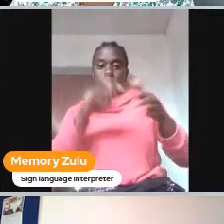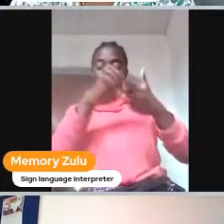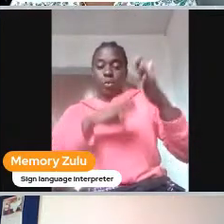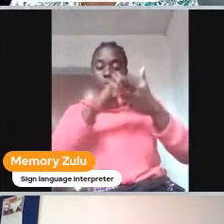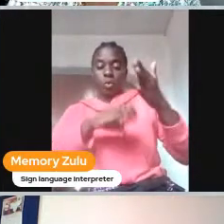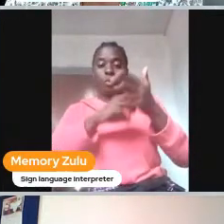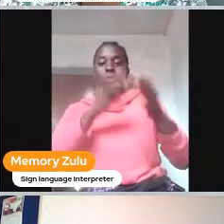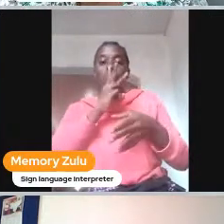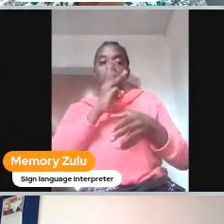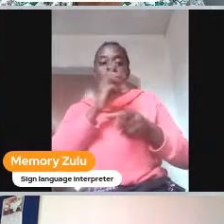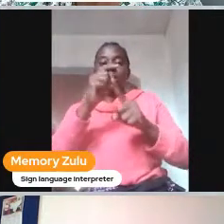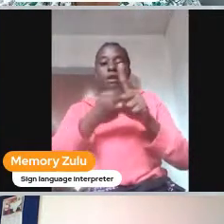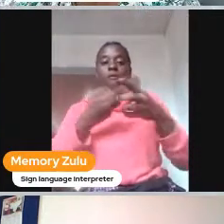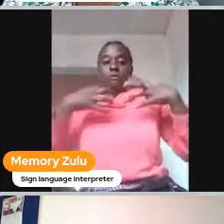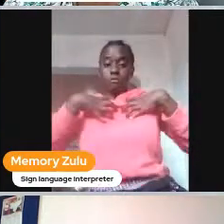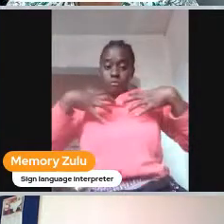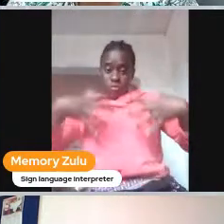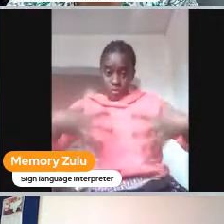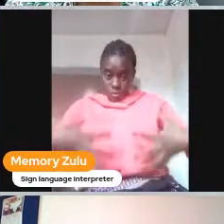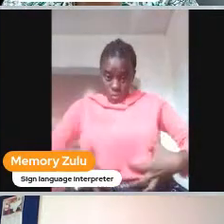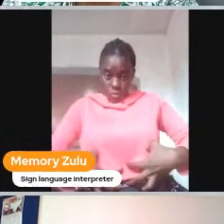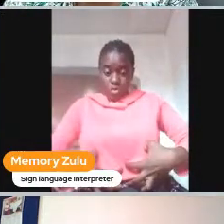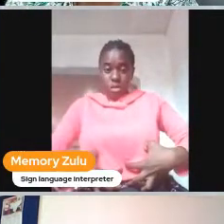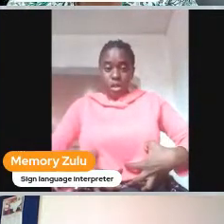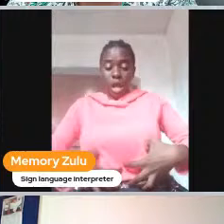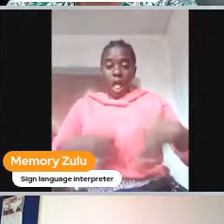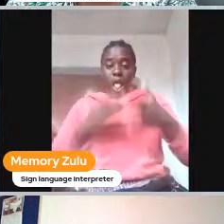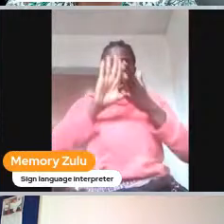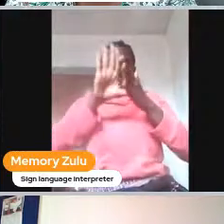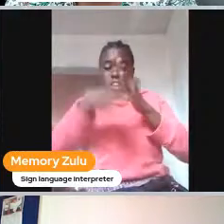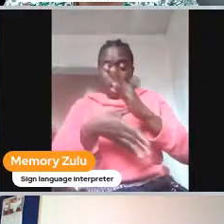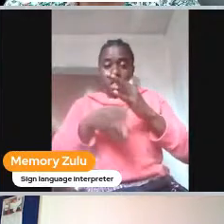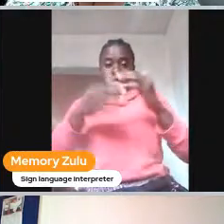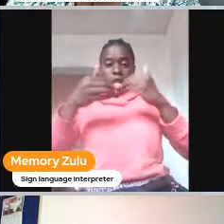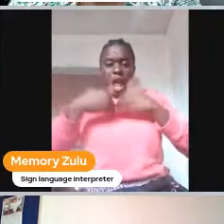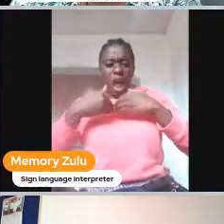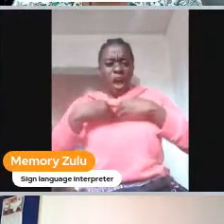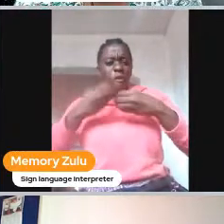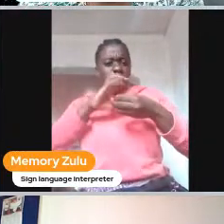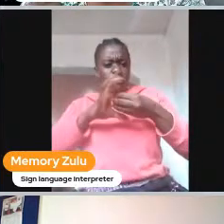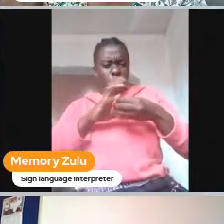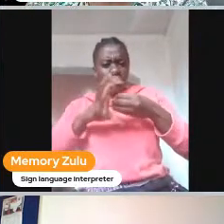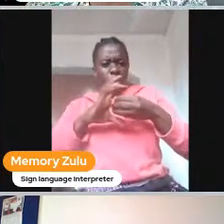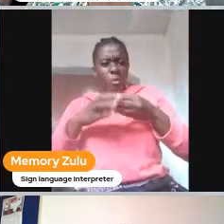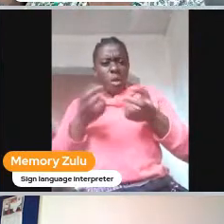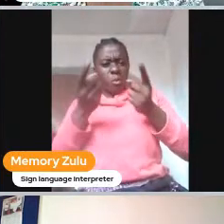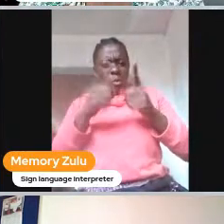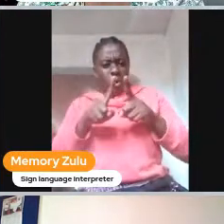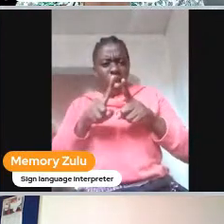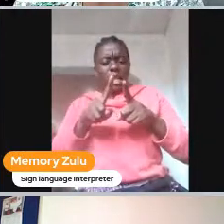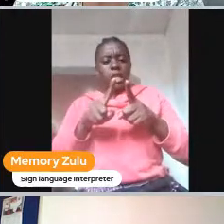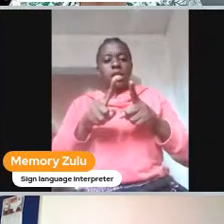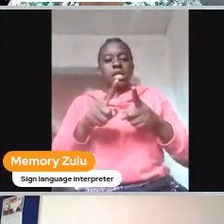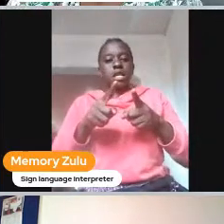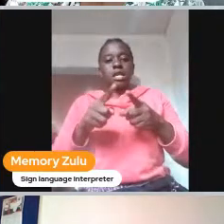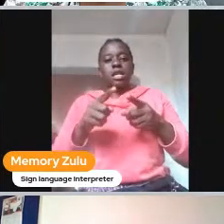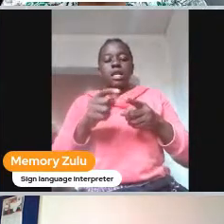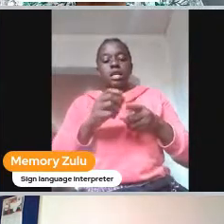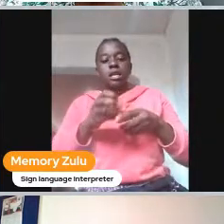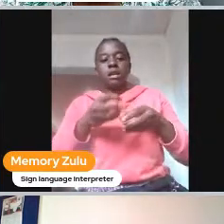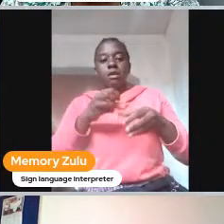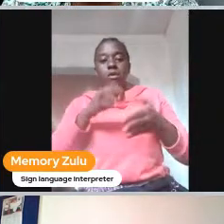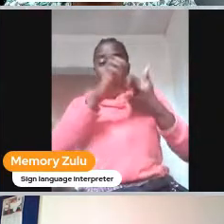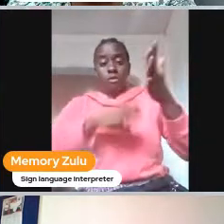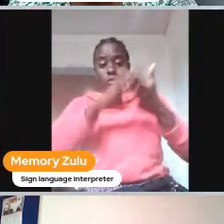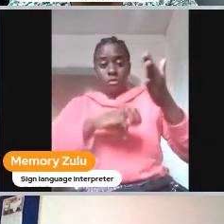the ureters. And these diseases are caused by the bacteria. And you can prevent them